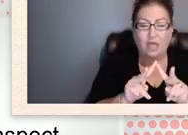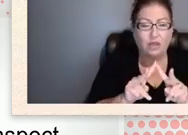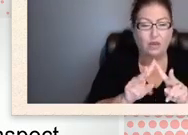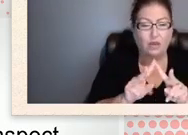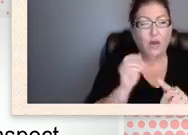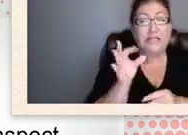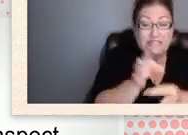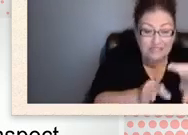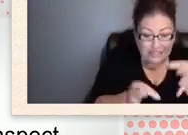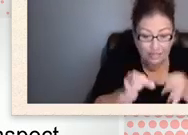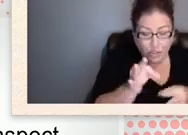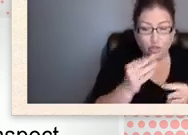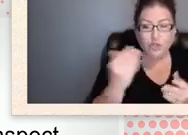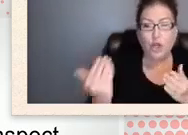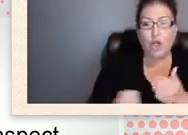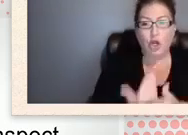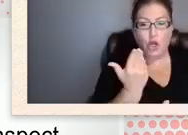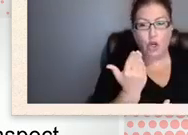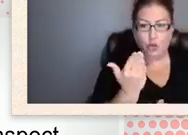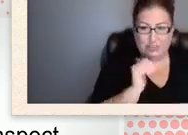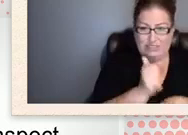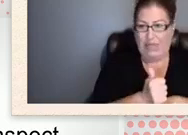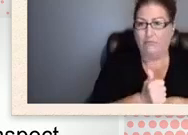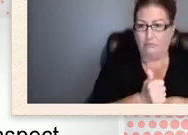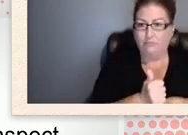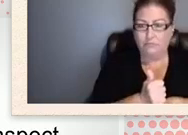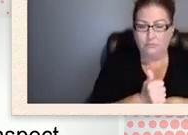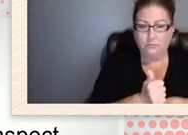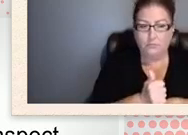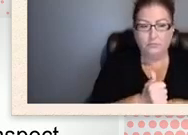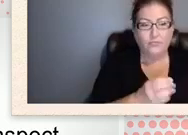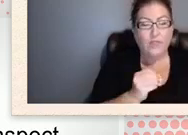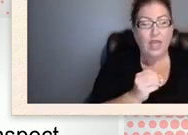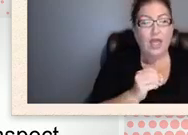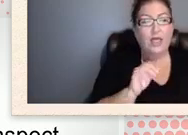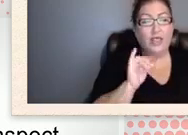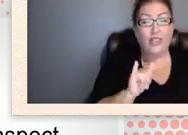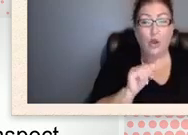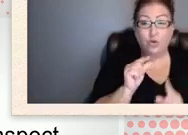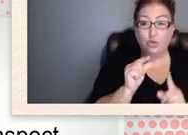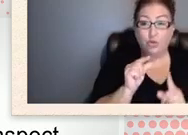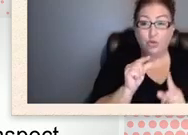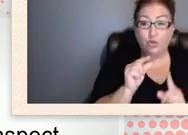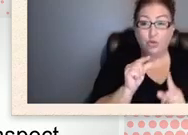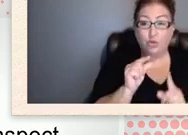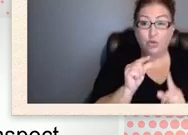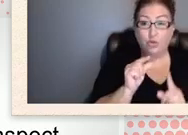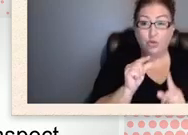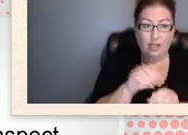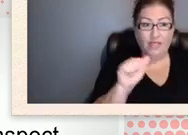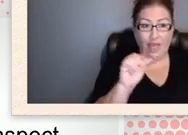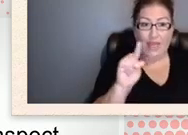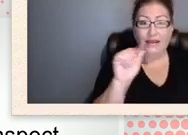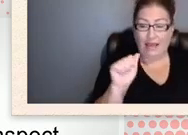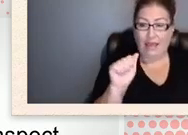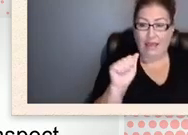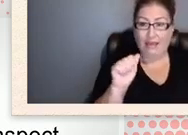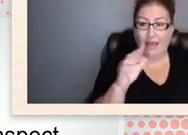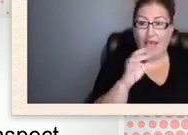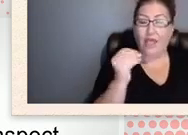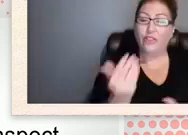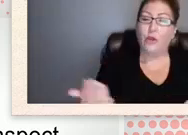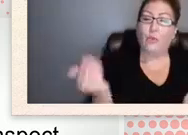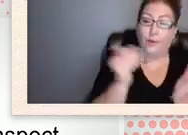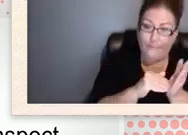a new set. And these words are in the ADA, and then they're repeated in